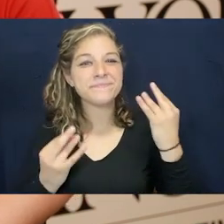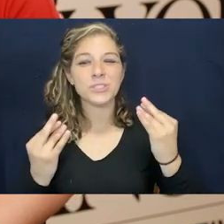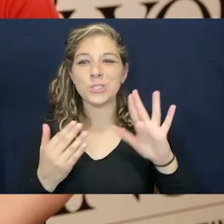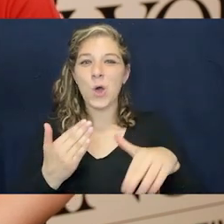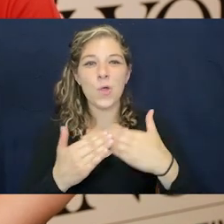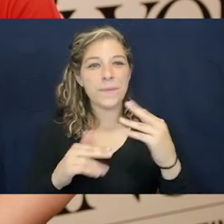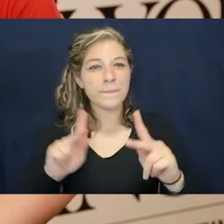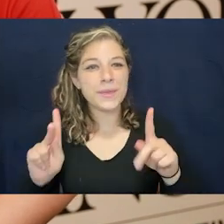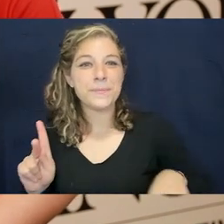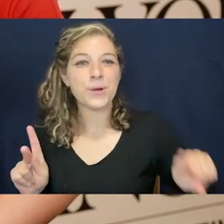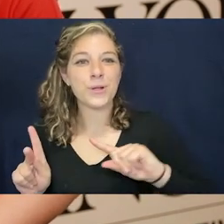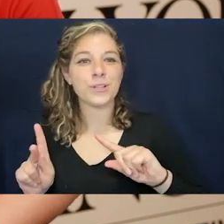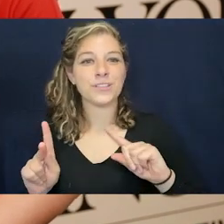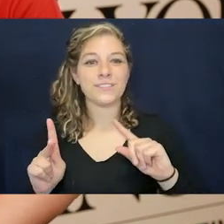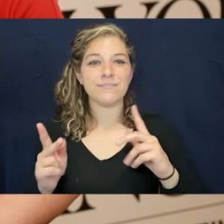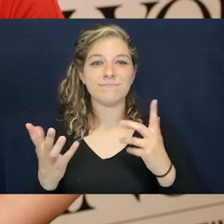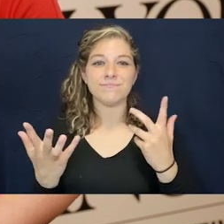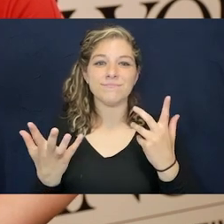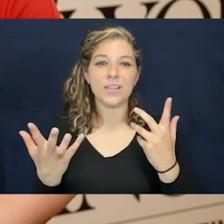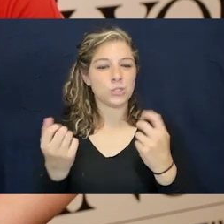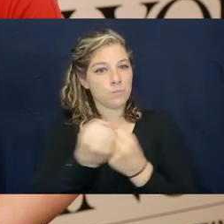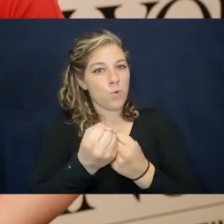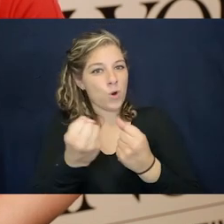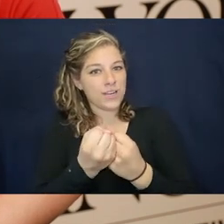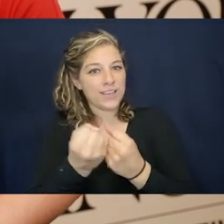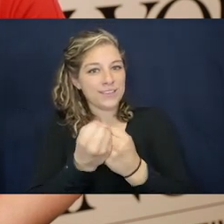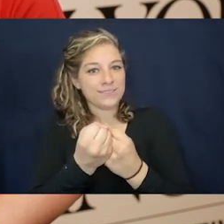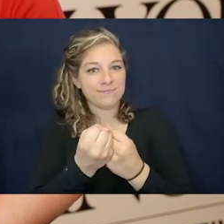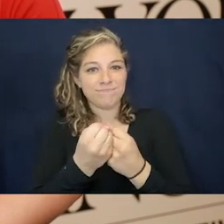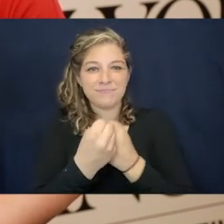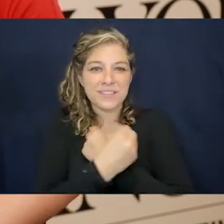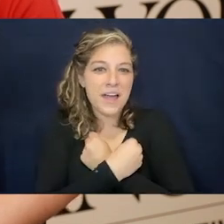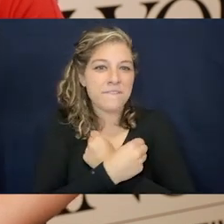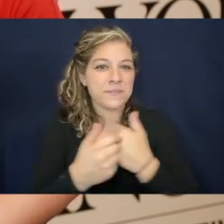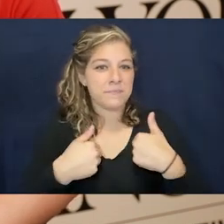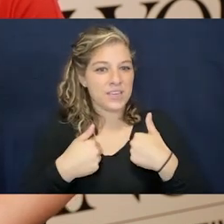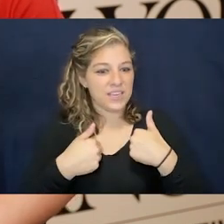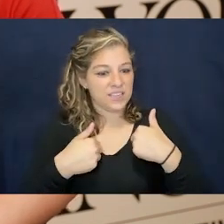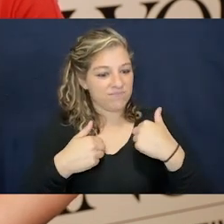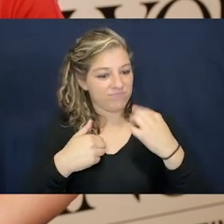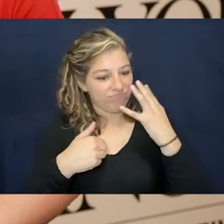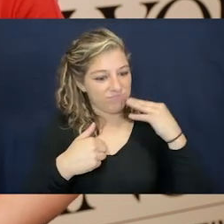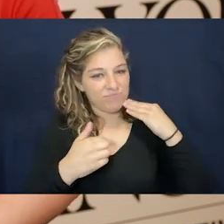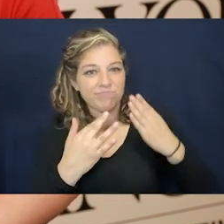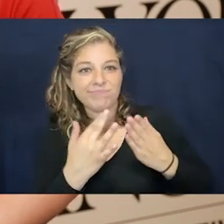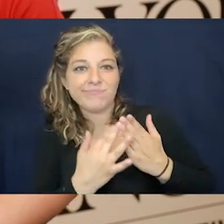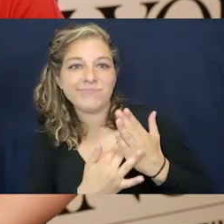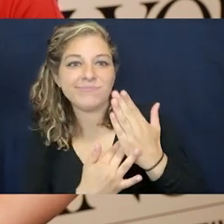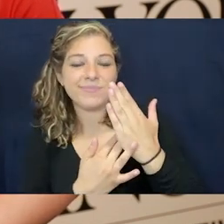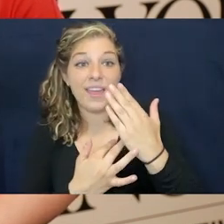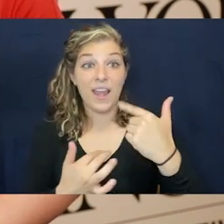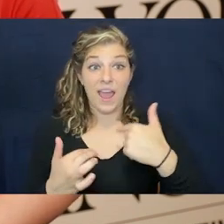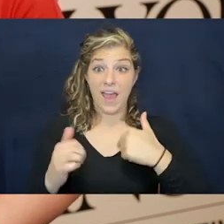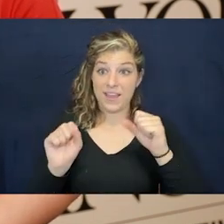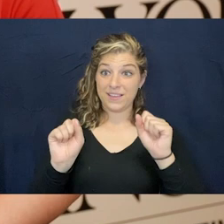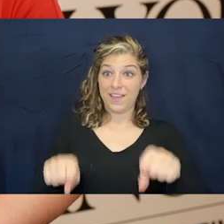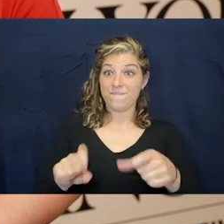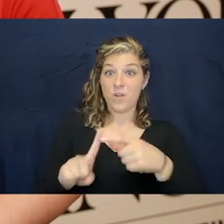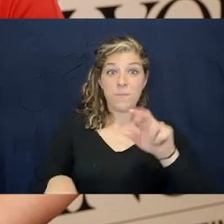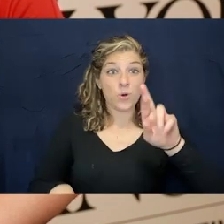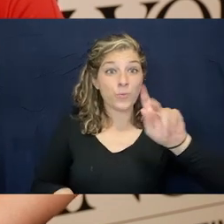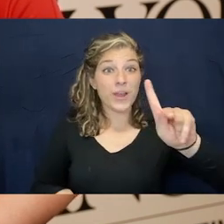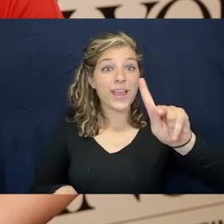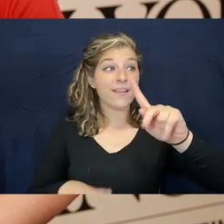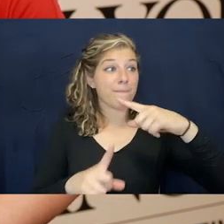on our own. And that's what I've really been thinking about, is just all the people that supported and loved